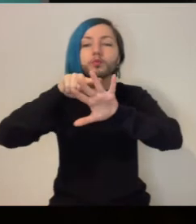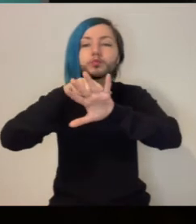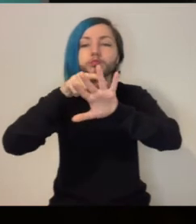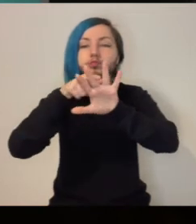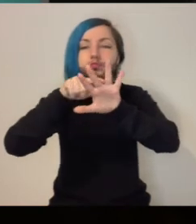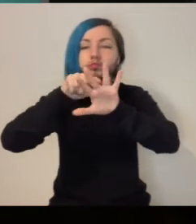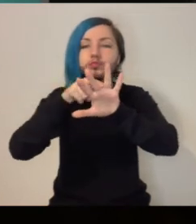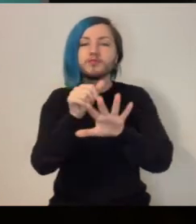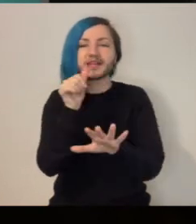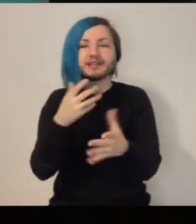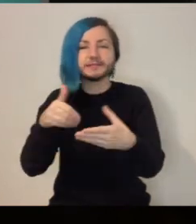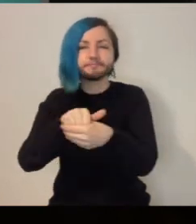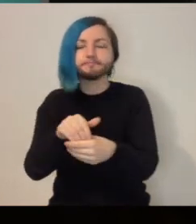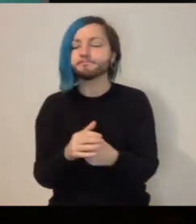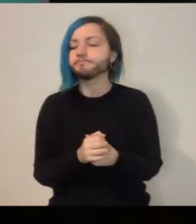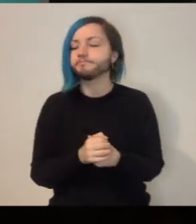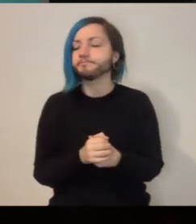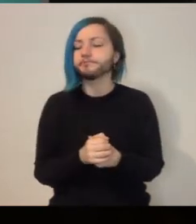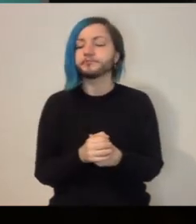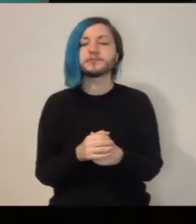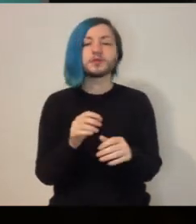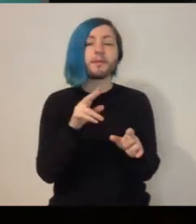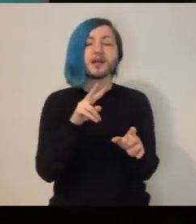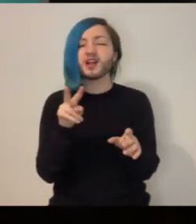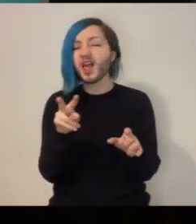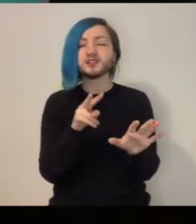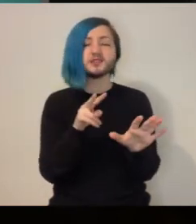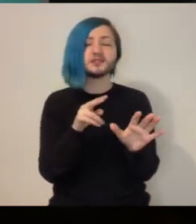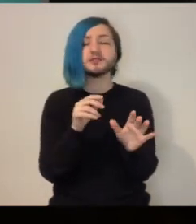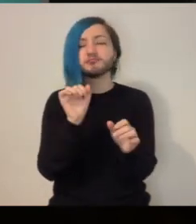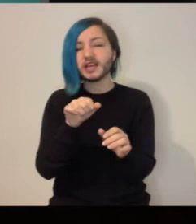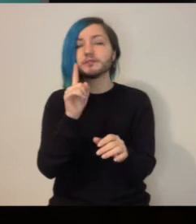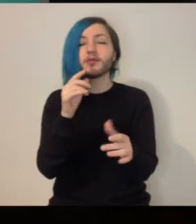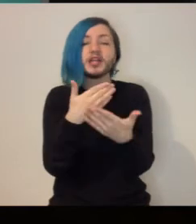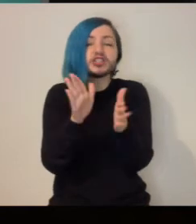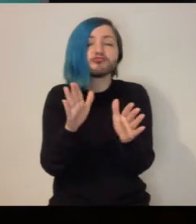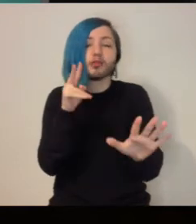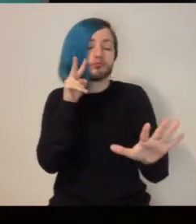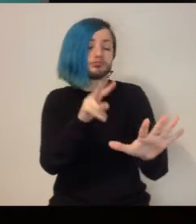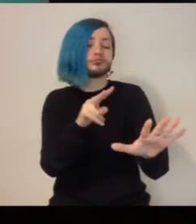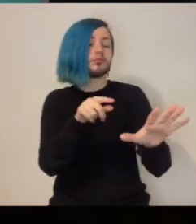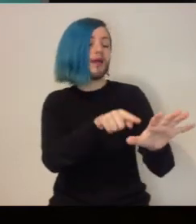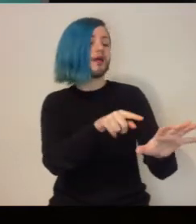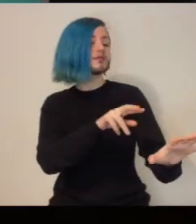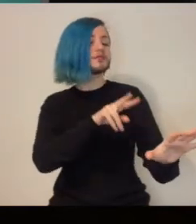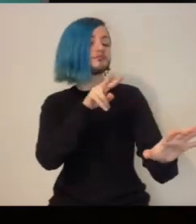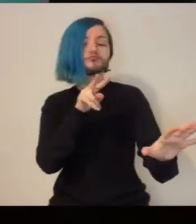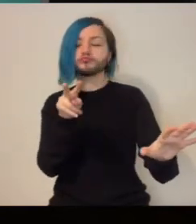between the fingers. Remember to get that in. So I'm glancing back at the paper, but generally my eyes are on my